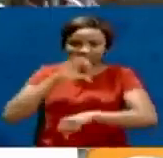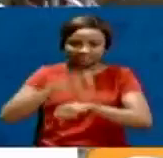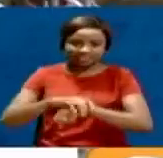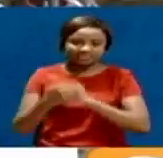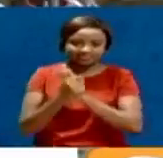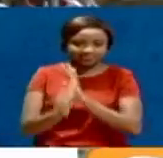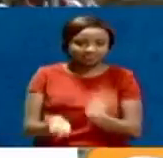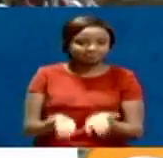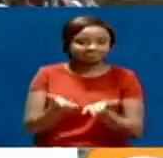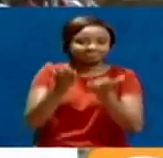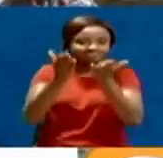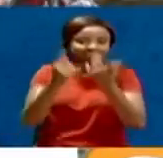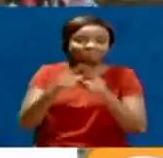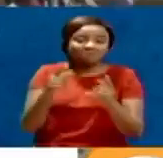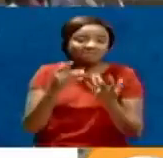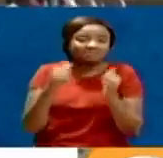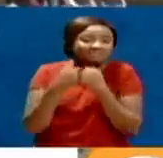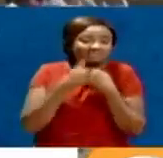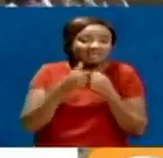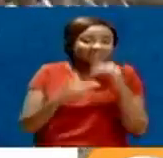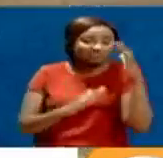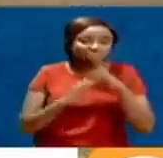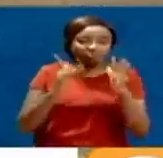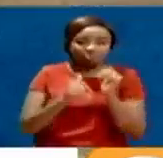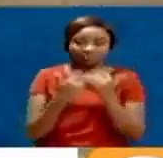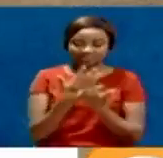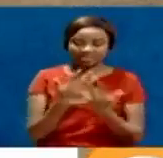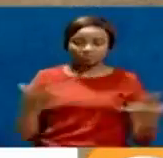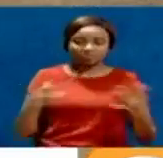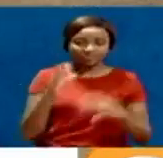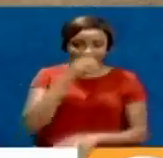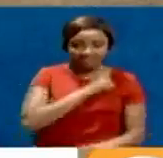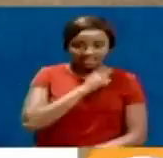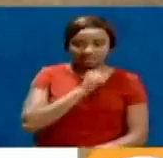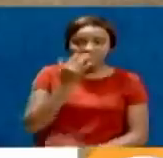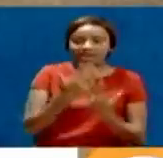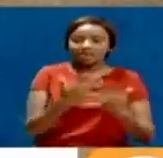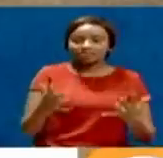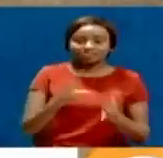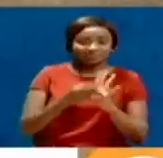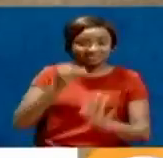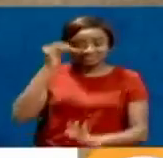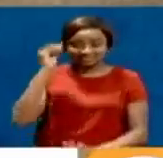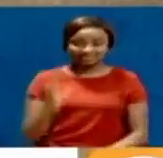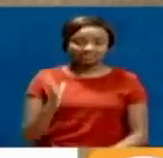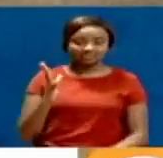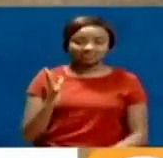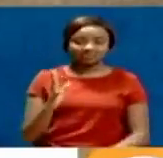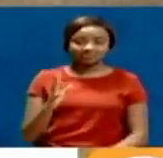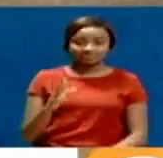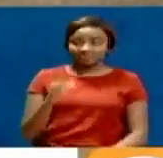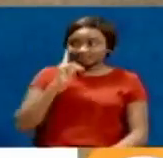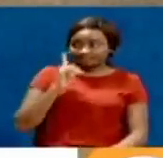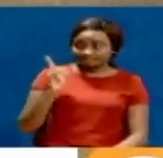skills. But lack of equipment makes training difficult. The equipment itself is quite expensive. The beginner